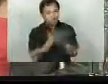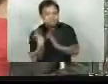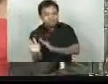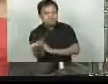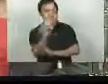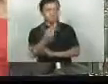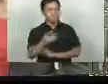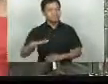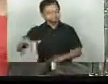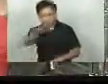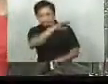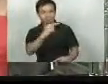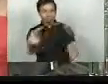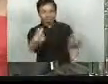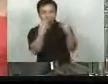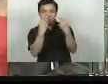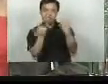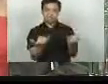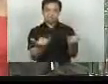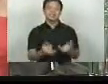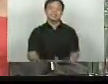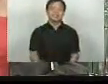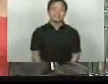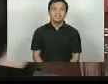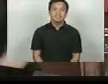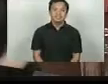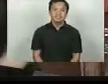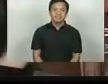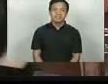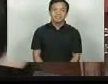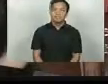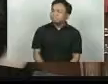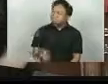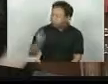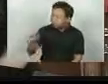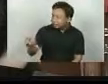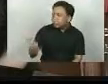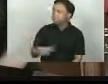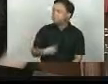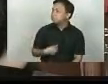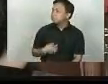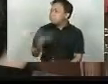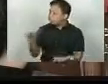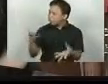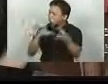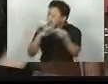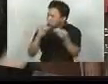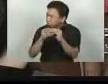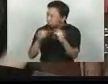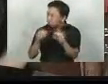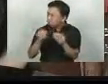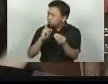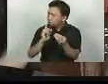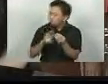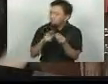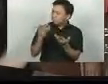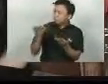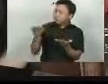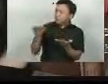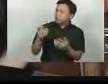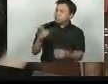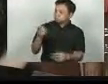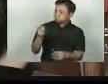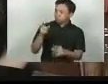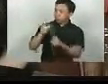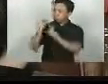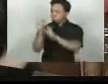all the televiewers. Yeah. Okay, Jean, tell us about how did you, as a